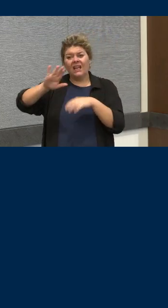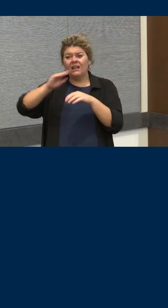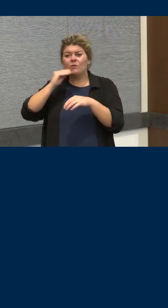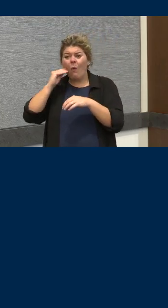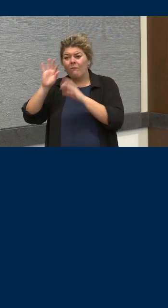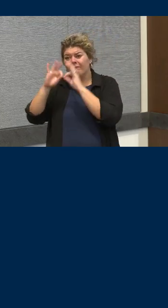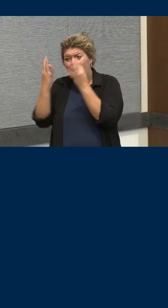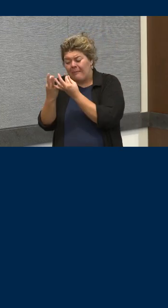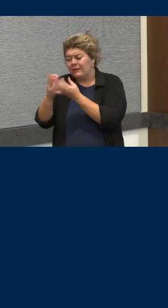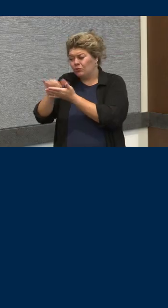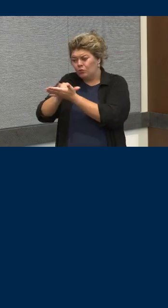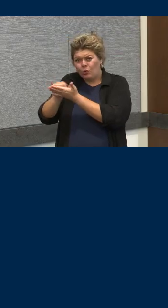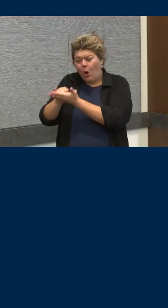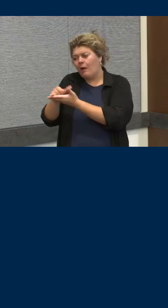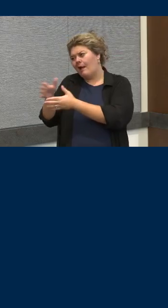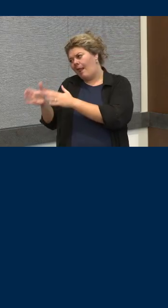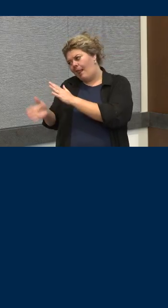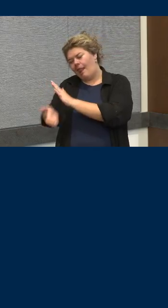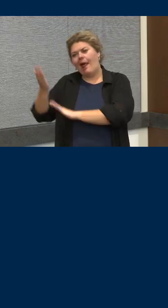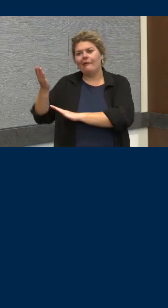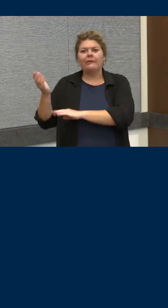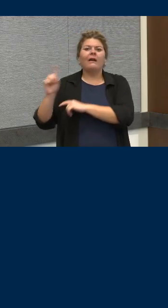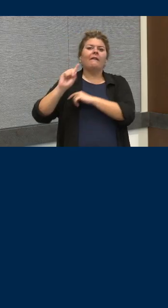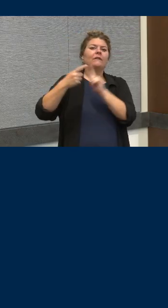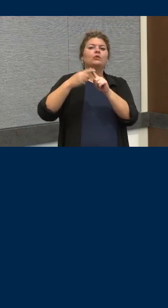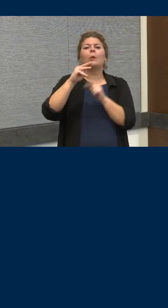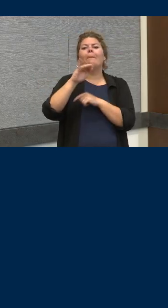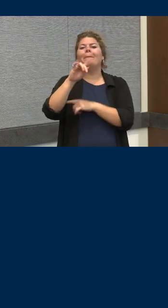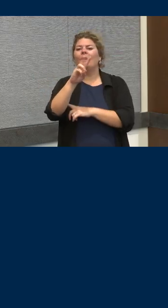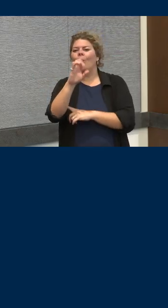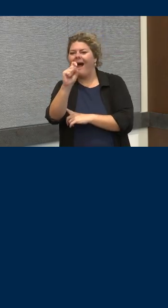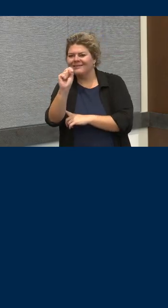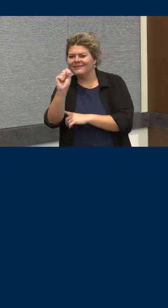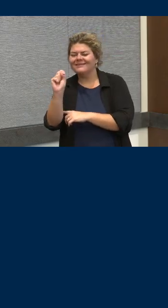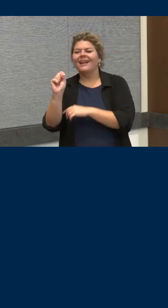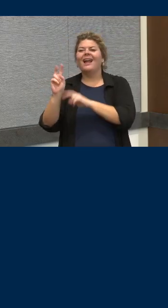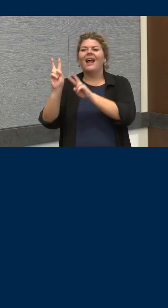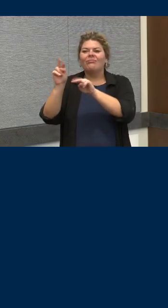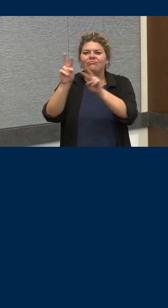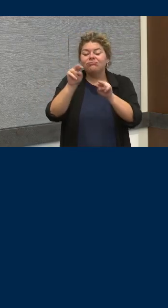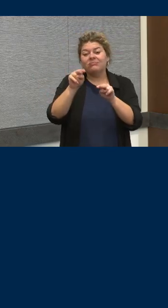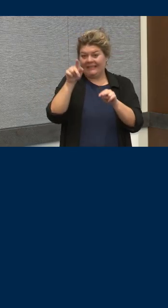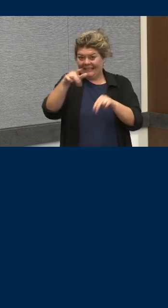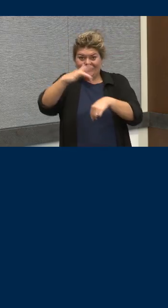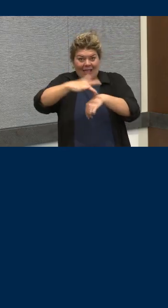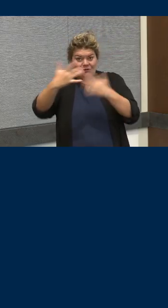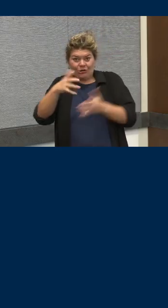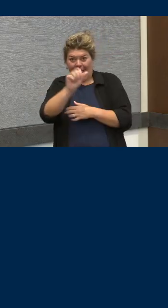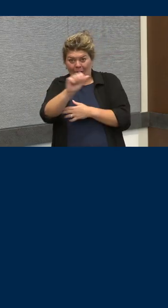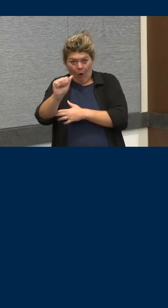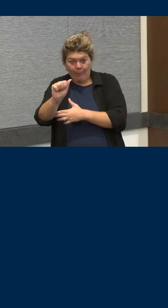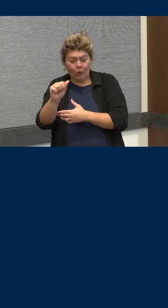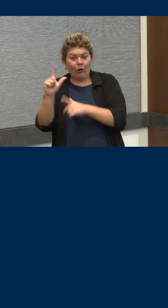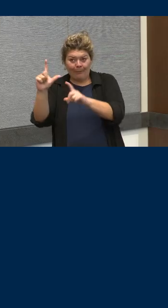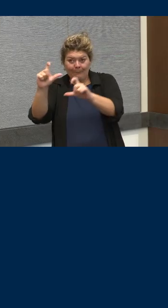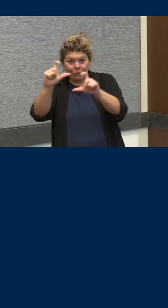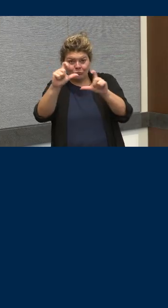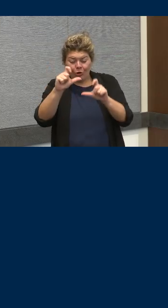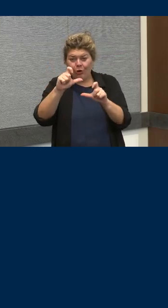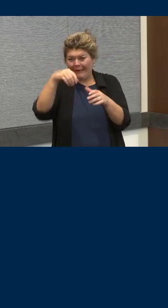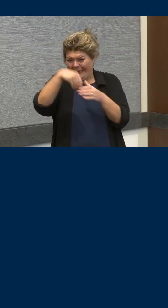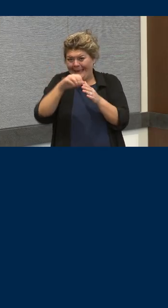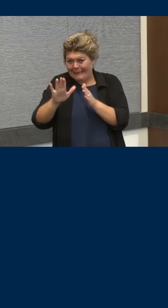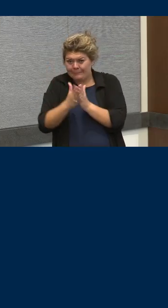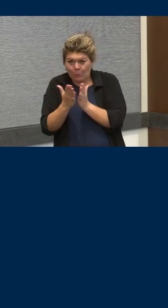New York City, driving first to the Midwest, and in fact, he visited Ann Arbor and took some photographs that made it into